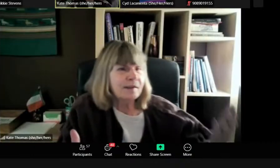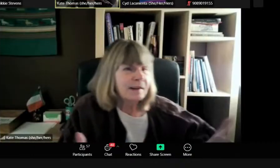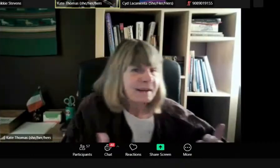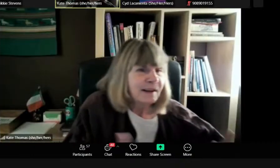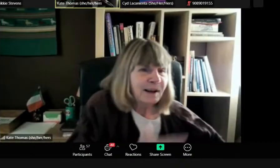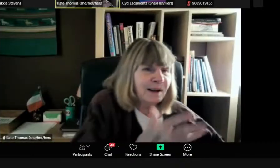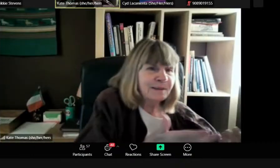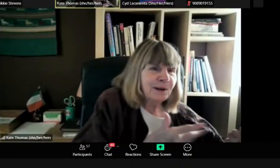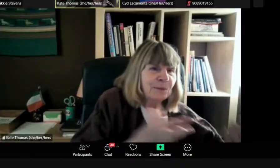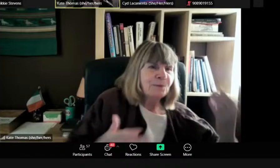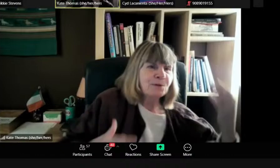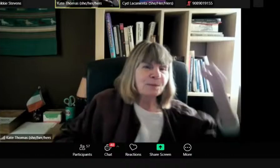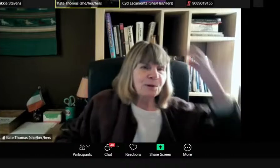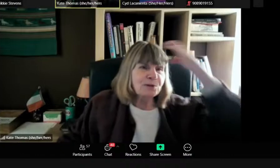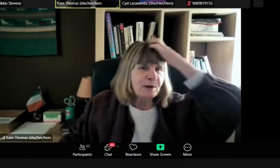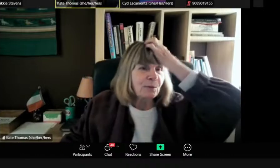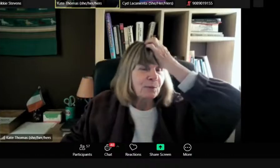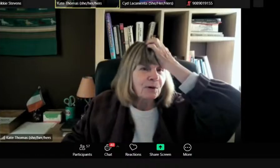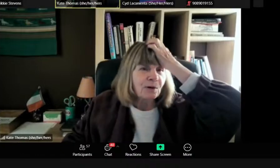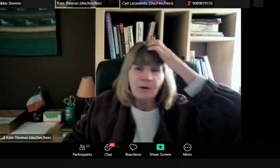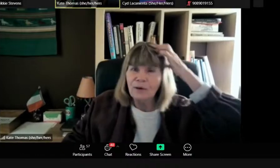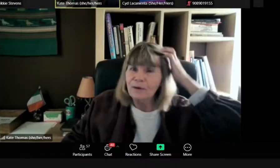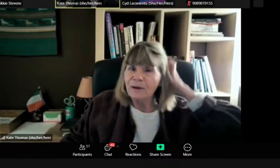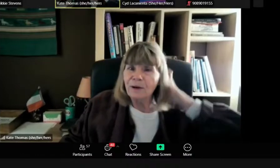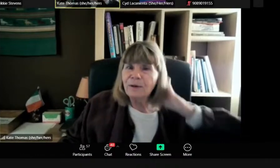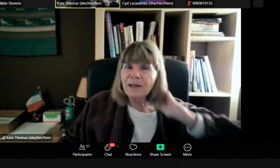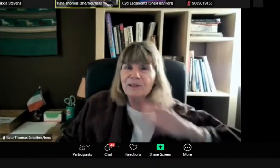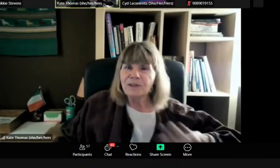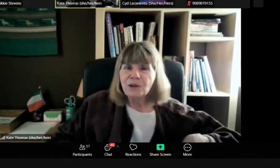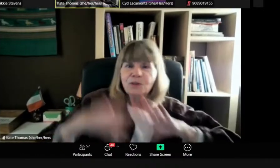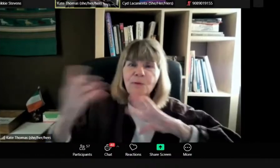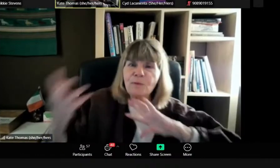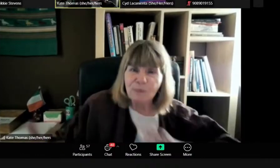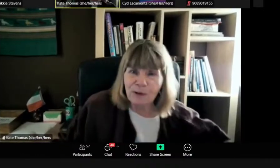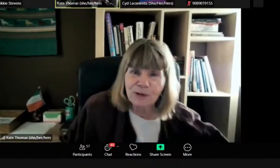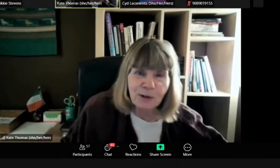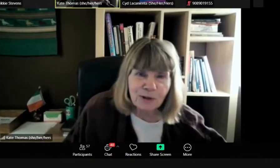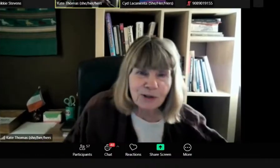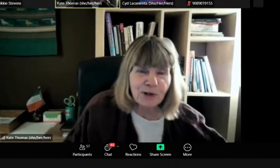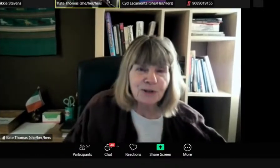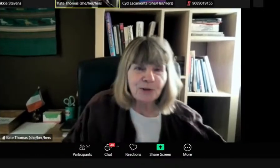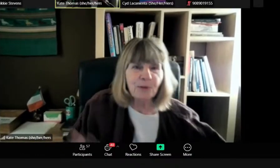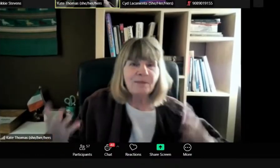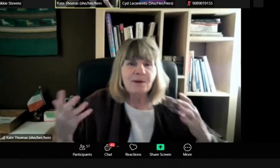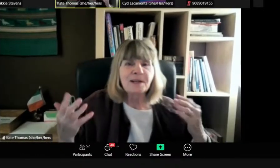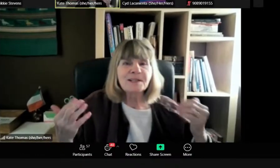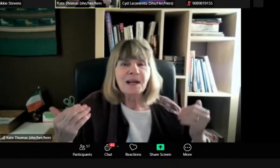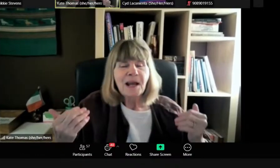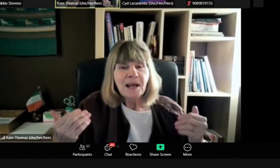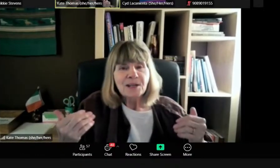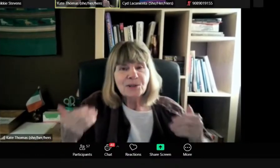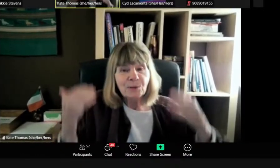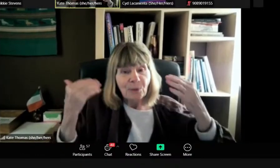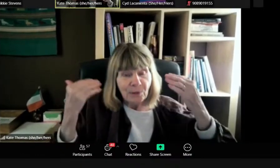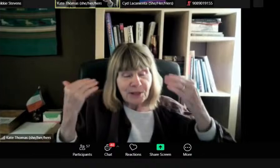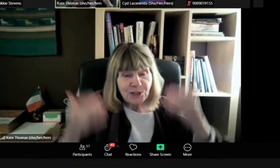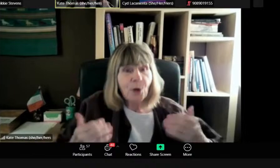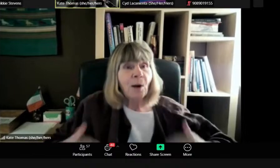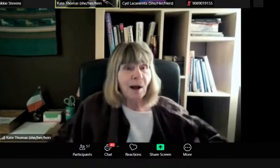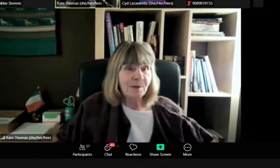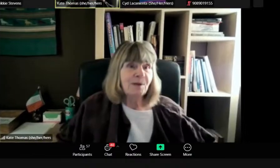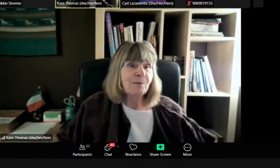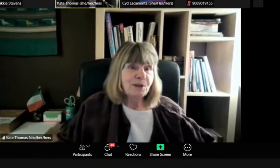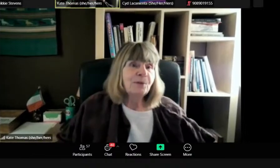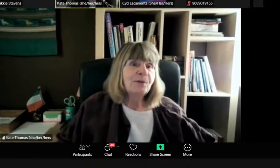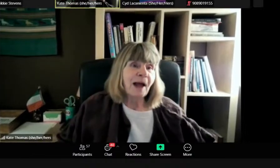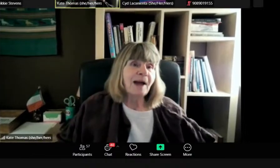work, you know, when we're supposed to be at work, or you know, we get to church when we're supposed to go to church, or whatever it is. So we